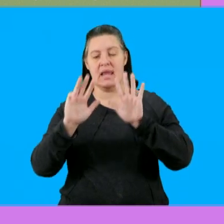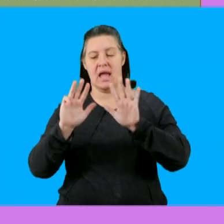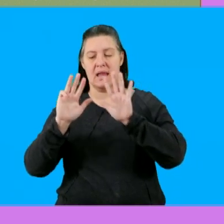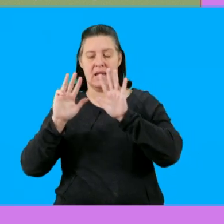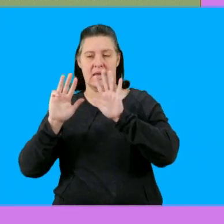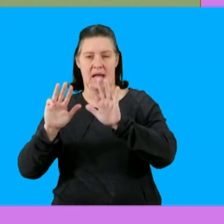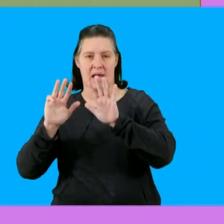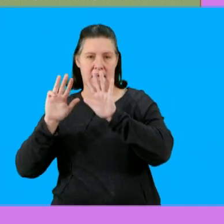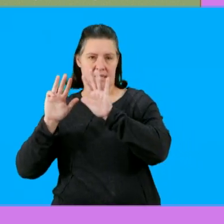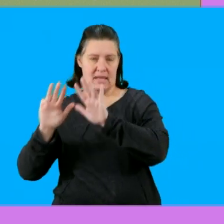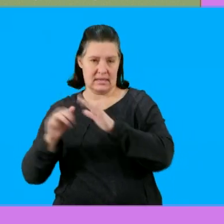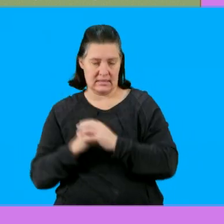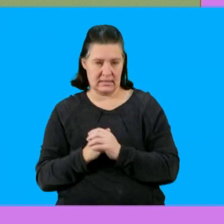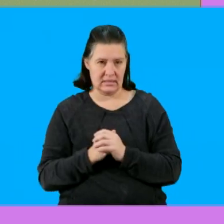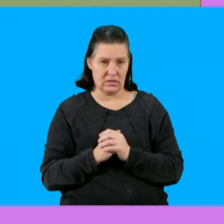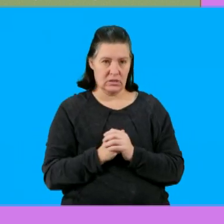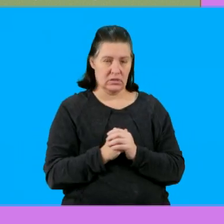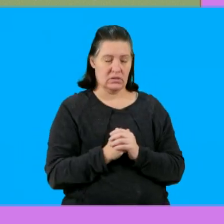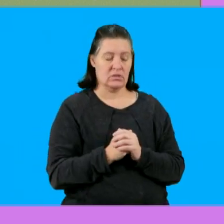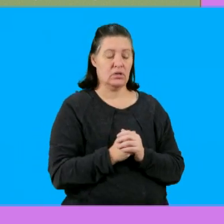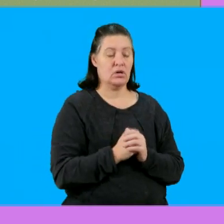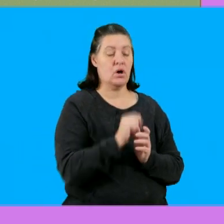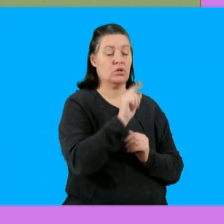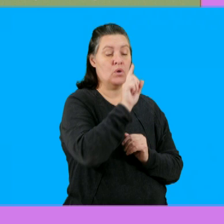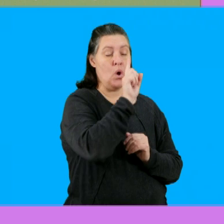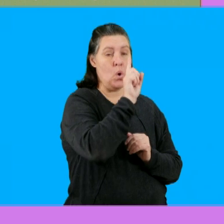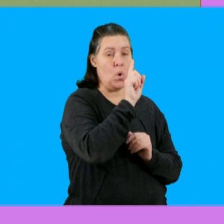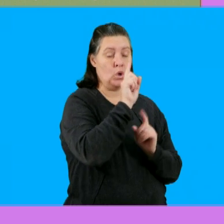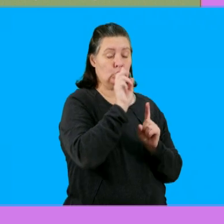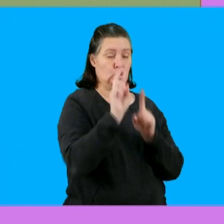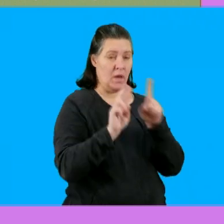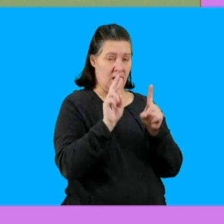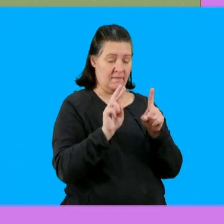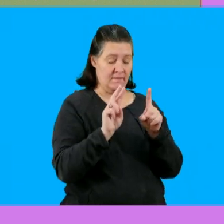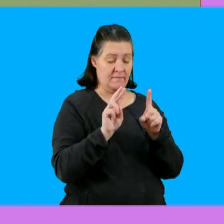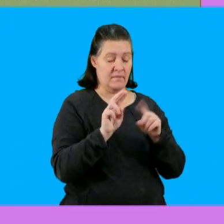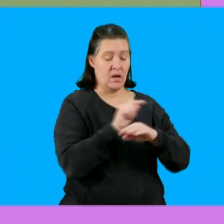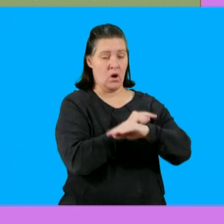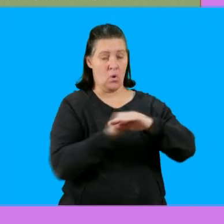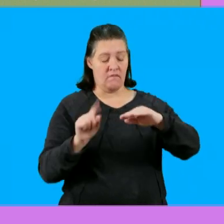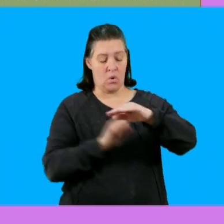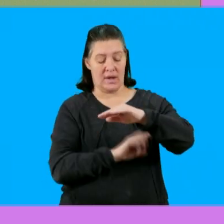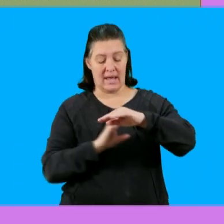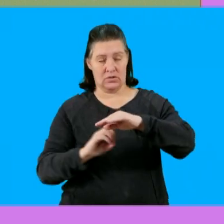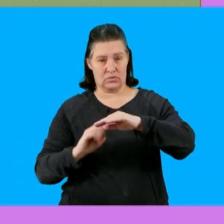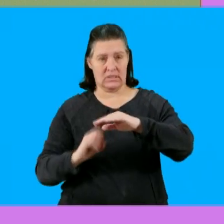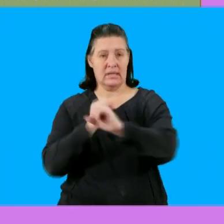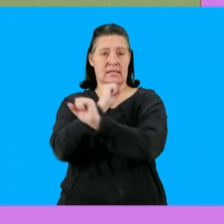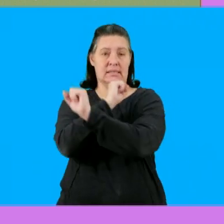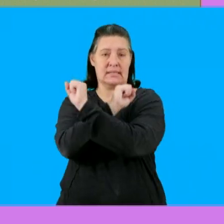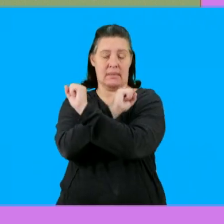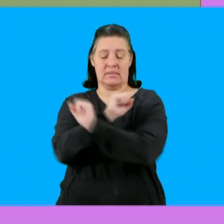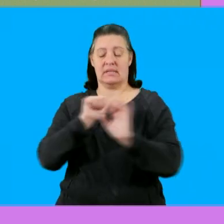6,999 Rand. Okay, so let's type it in to see what is the deposit amount. So 12% of